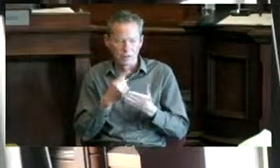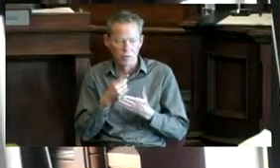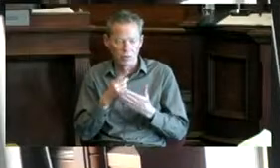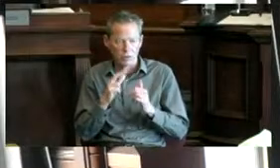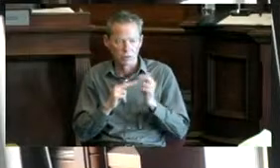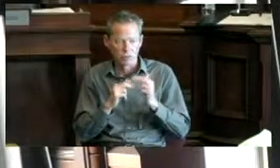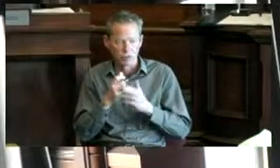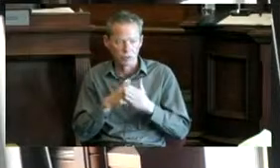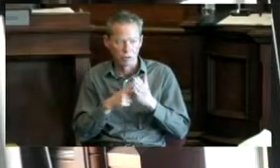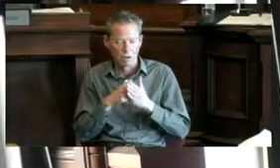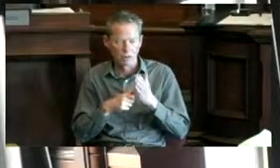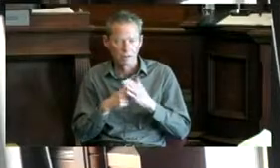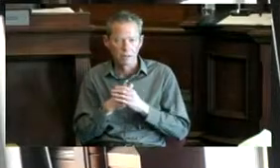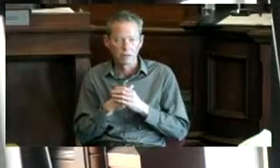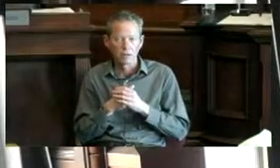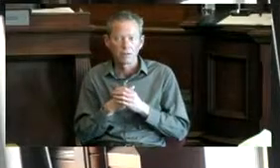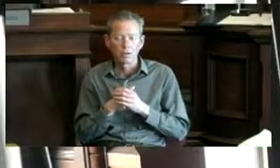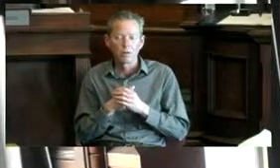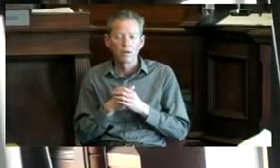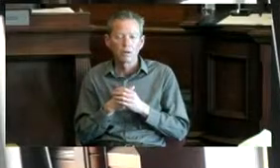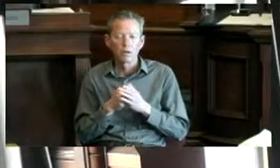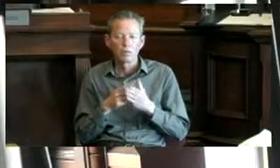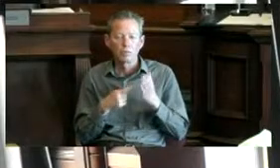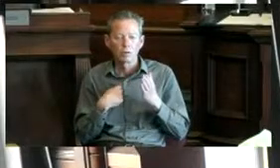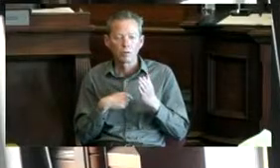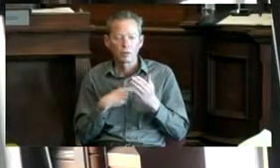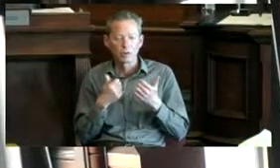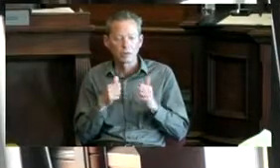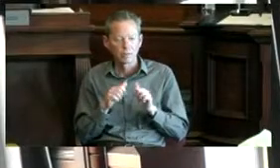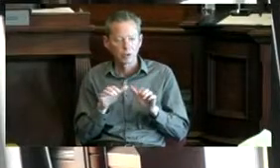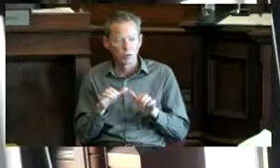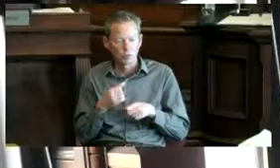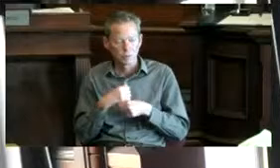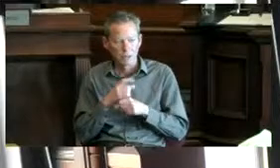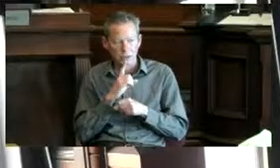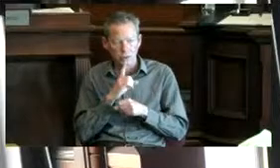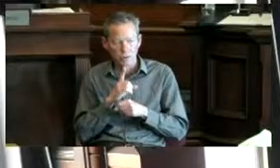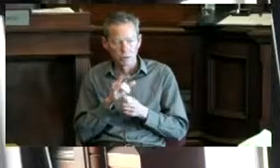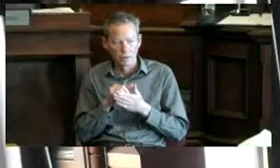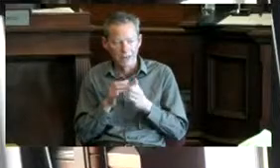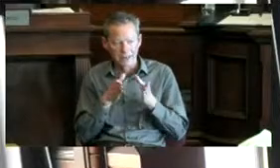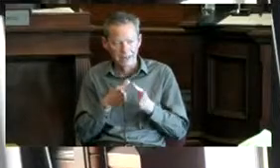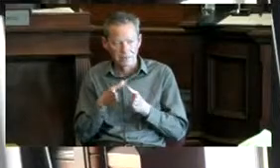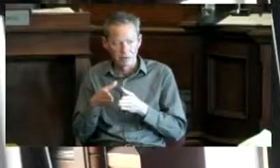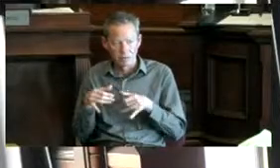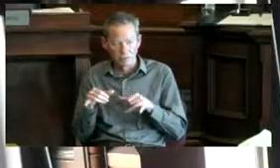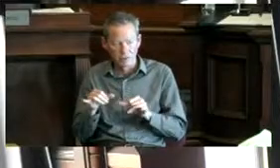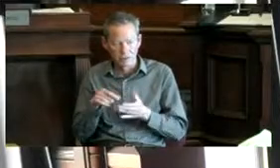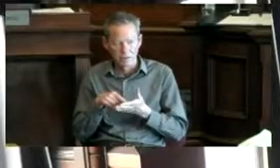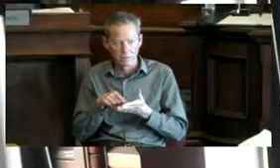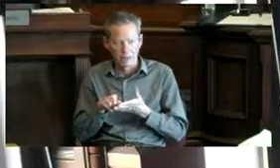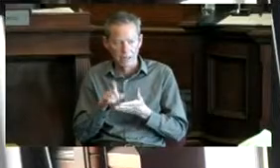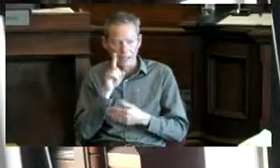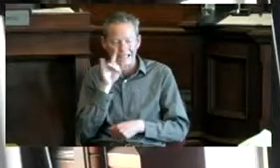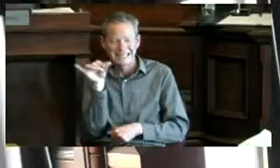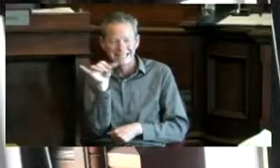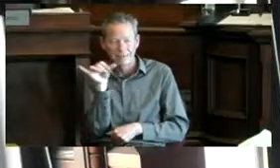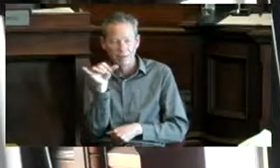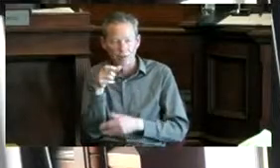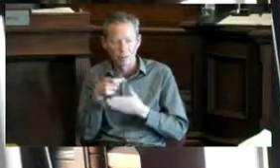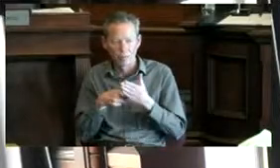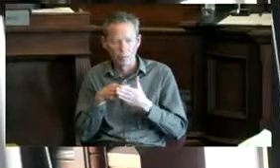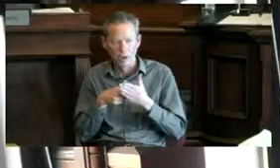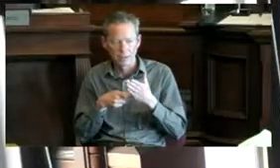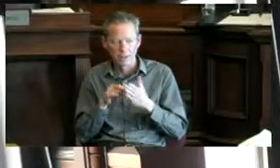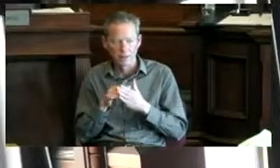costs were before. But what we're attempting to do is make sure that individuals are still paying a similar price. And that's one